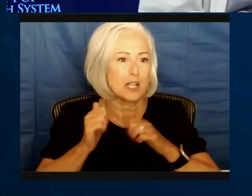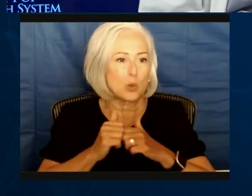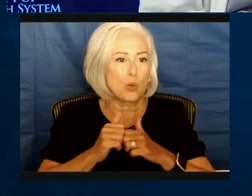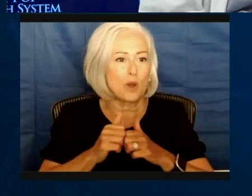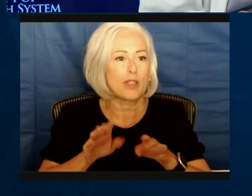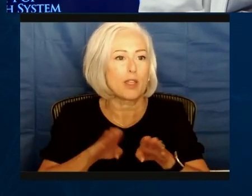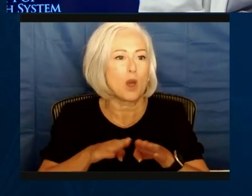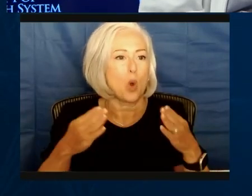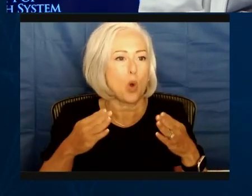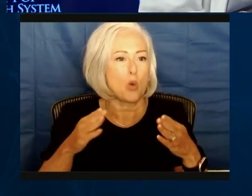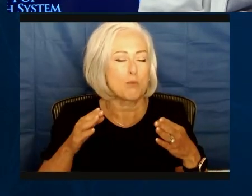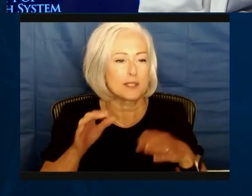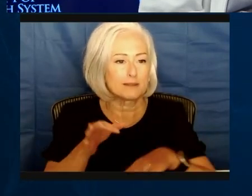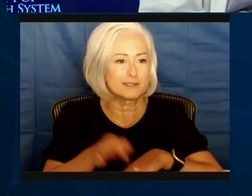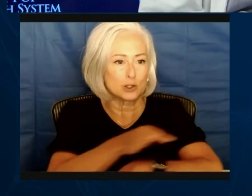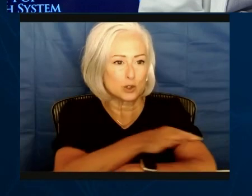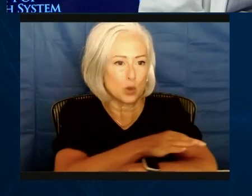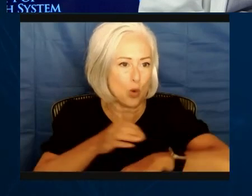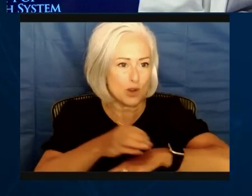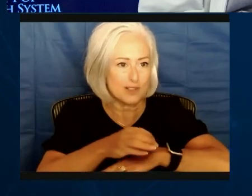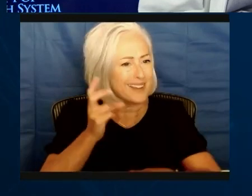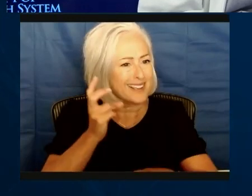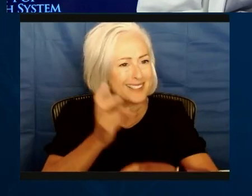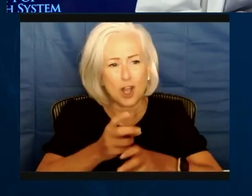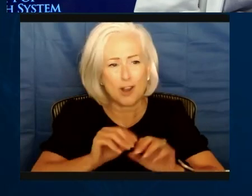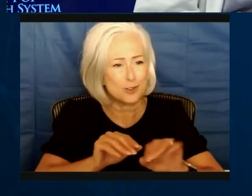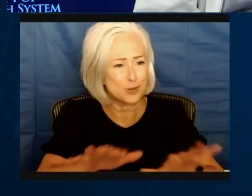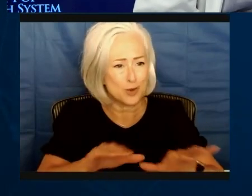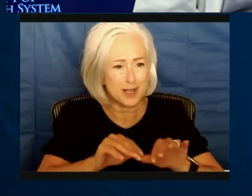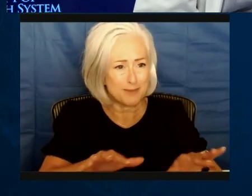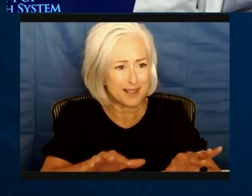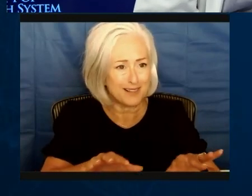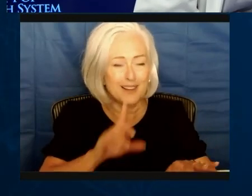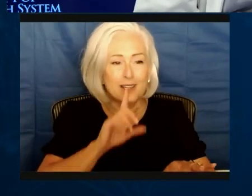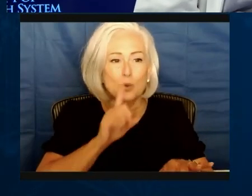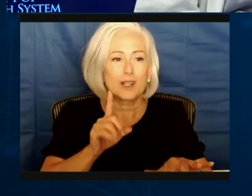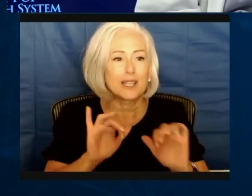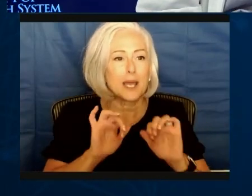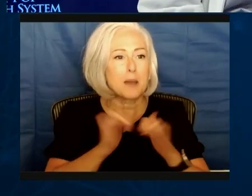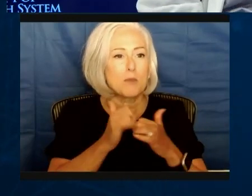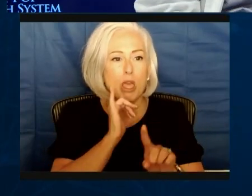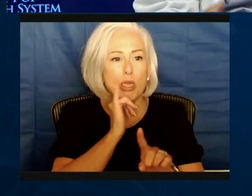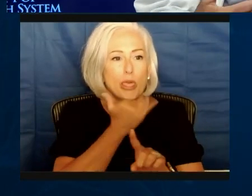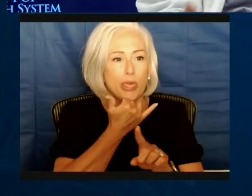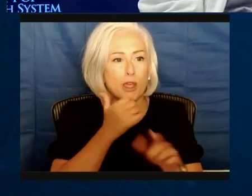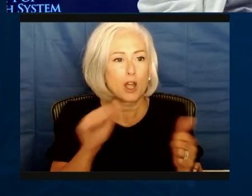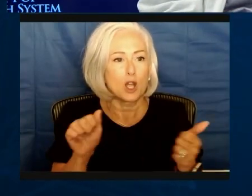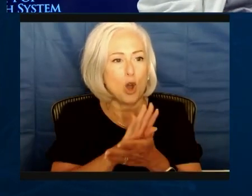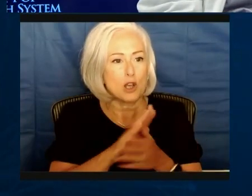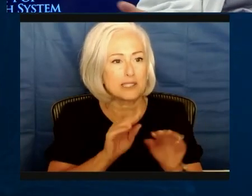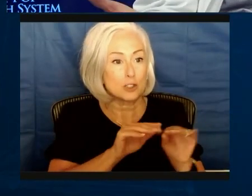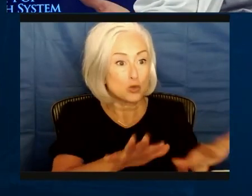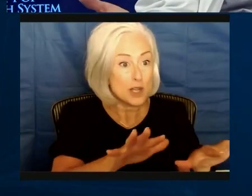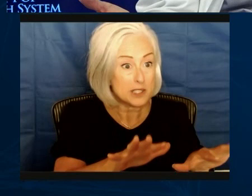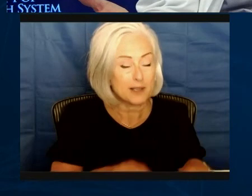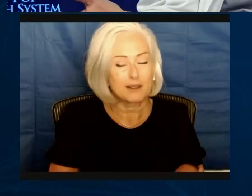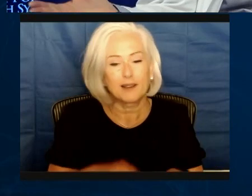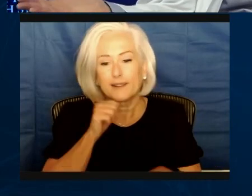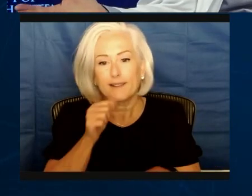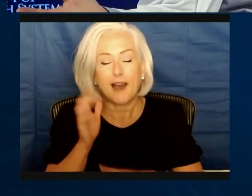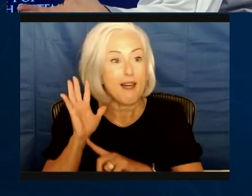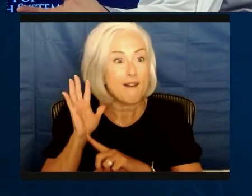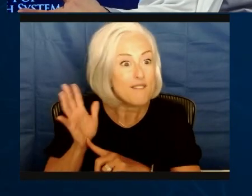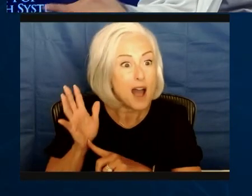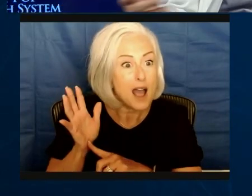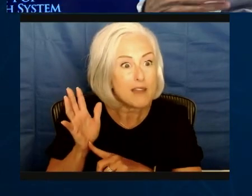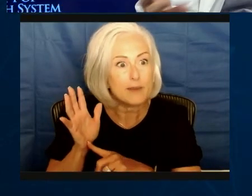actually, and it's mostly a little bit more around recklessness that leads to transmission, as opposed to 5 minutes of exposure with somebody